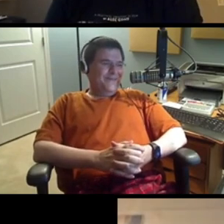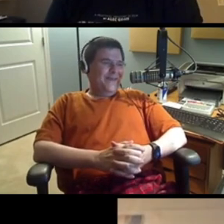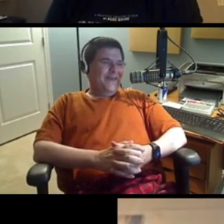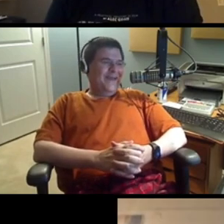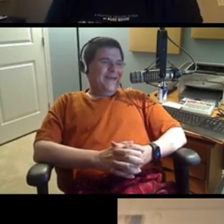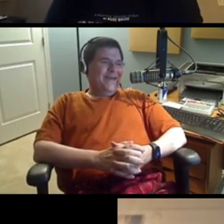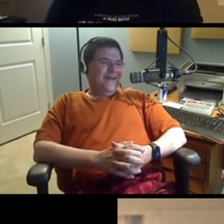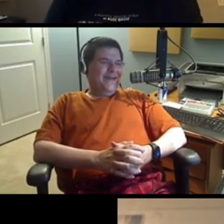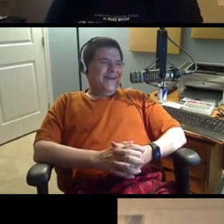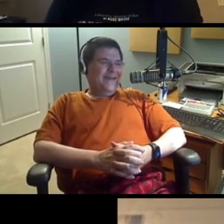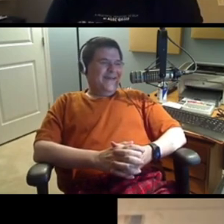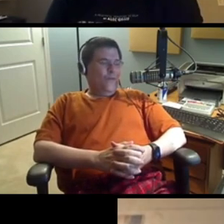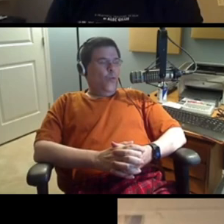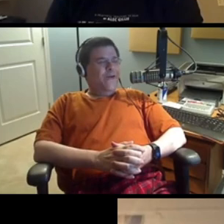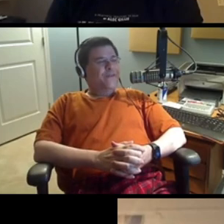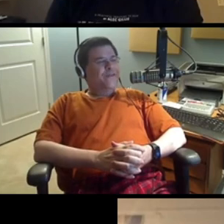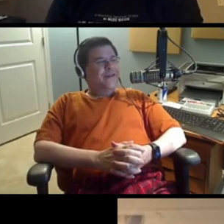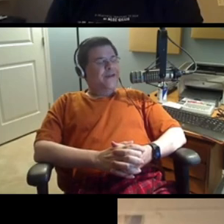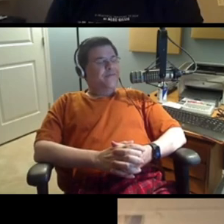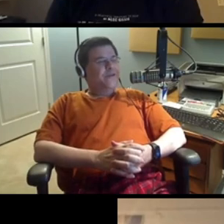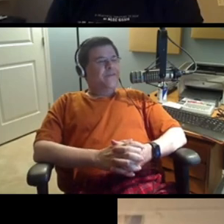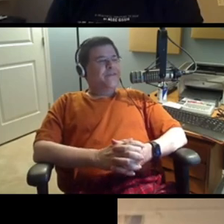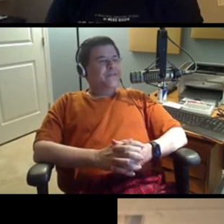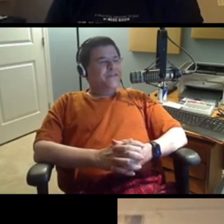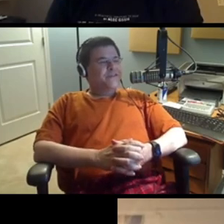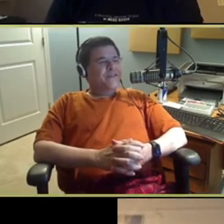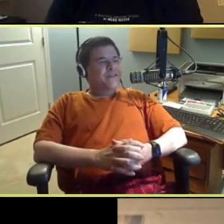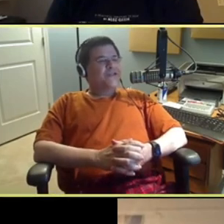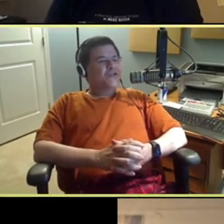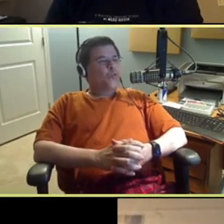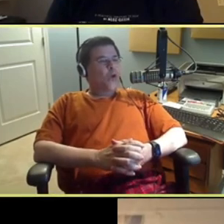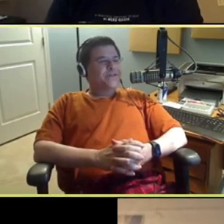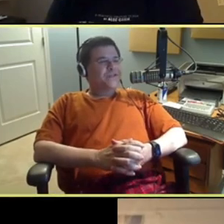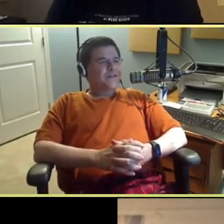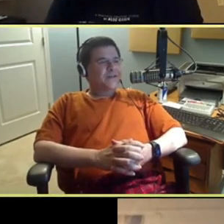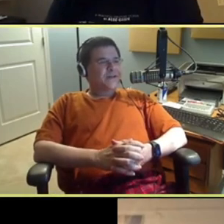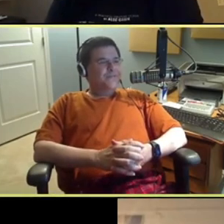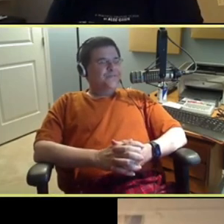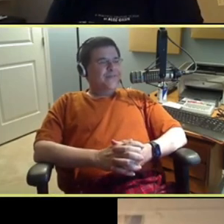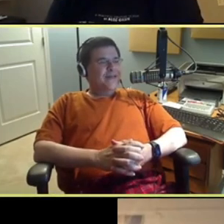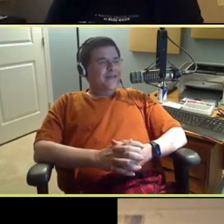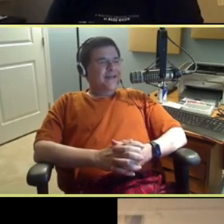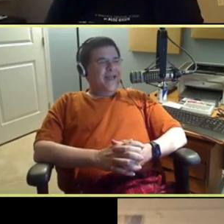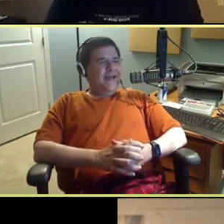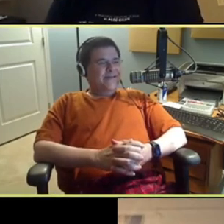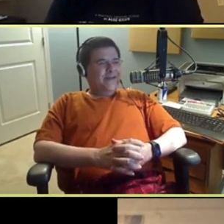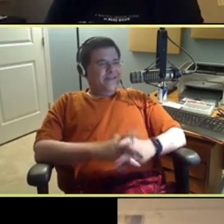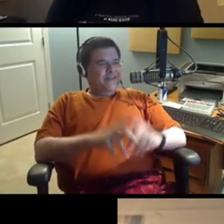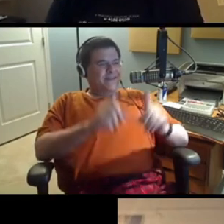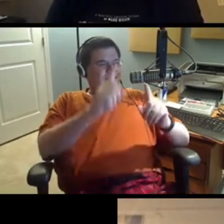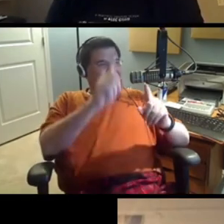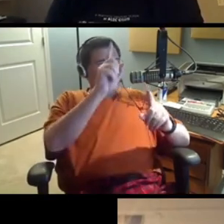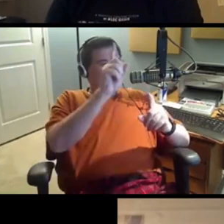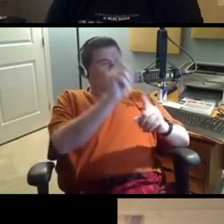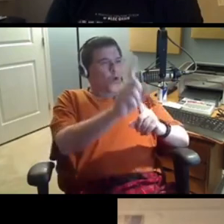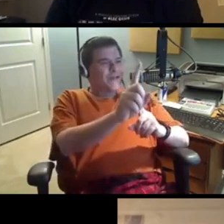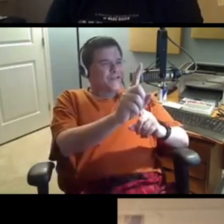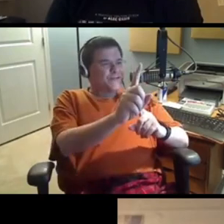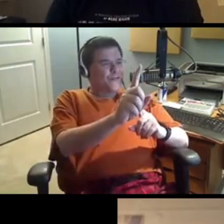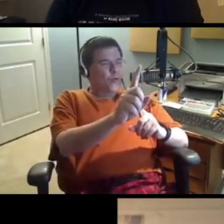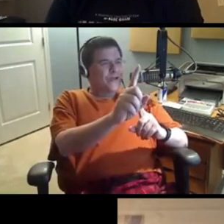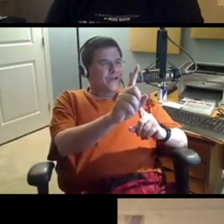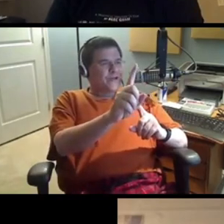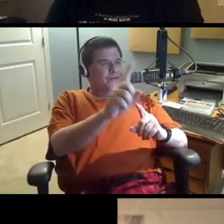to put on GabNet. Yeah. One thing. Fridays. This is not his just wife once the Chinese again. But I didn't this is tell. Not just I, once